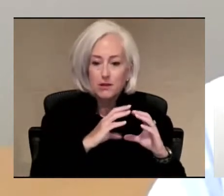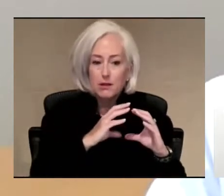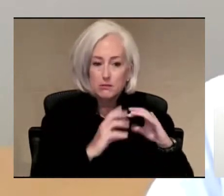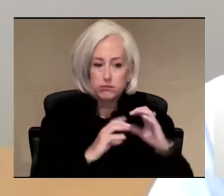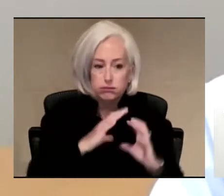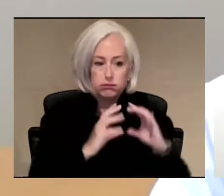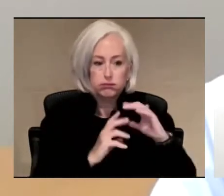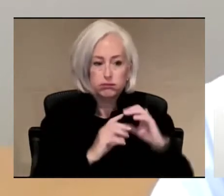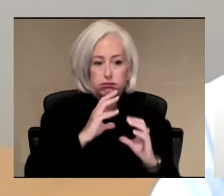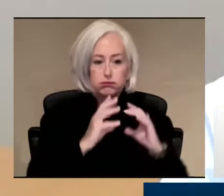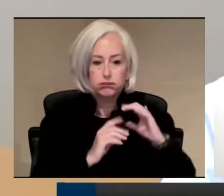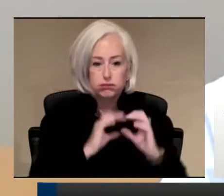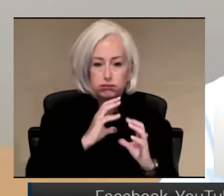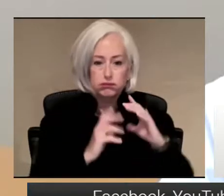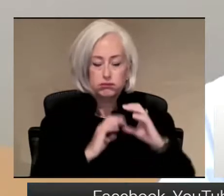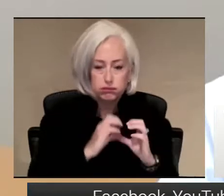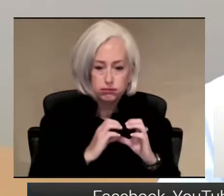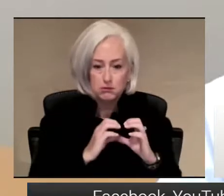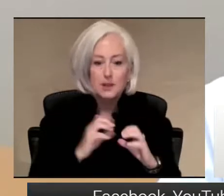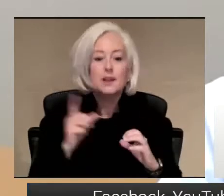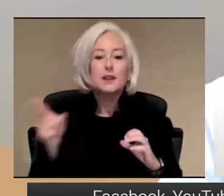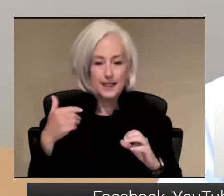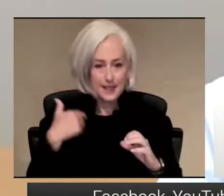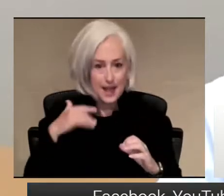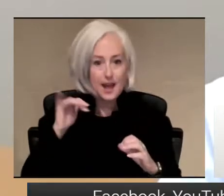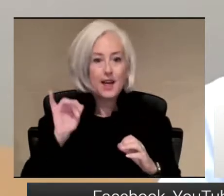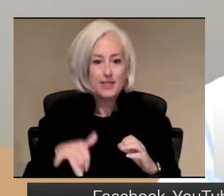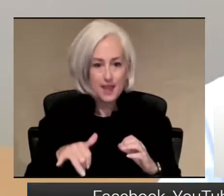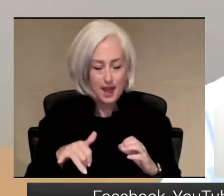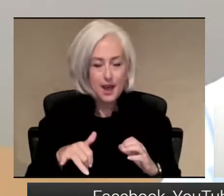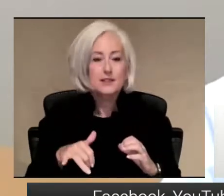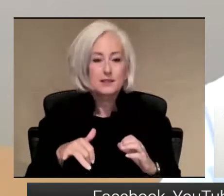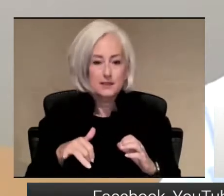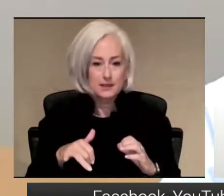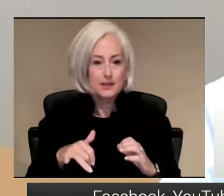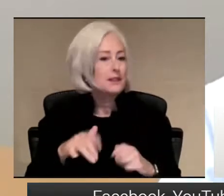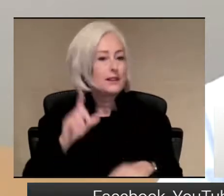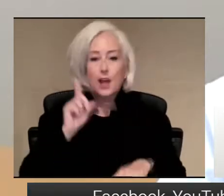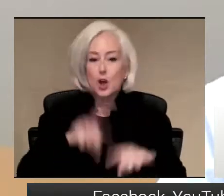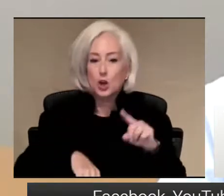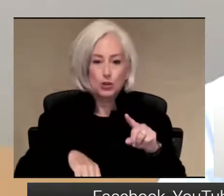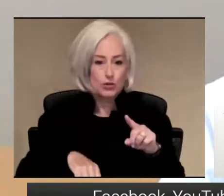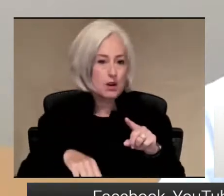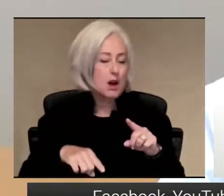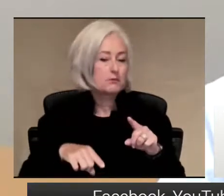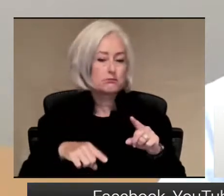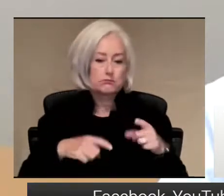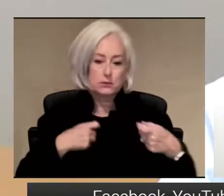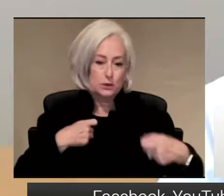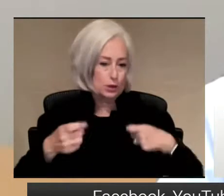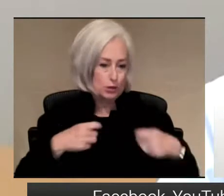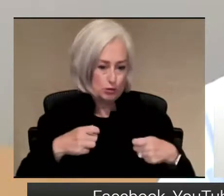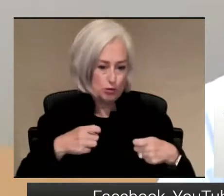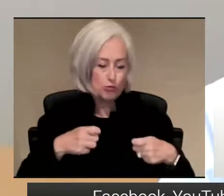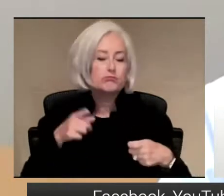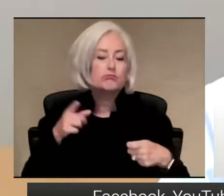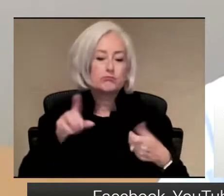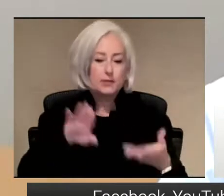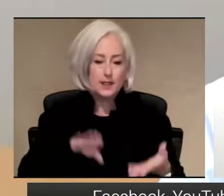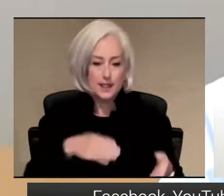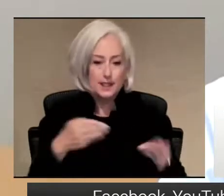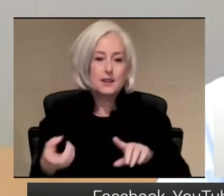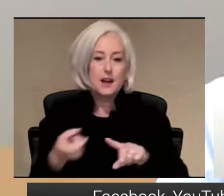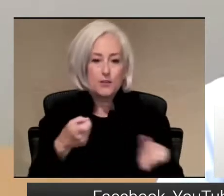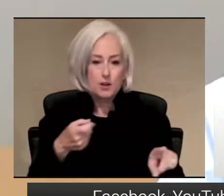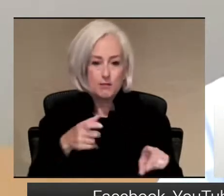had ventricular tachycardia, recurrent ventricular tachycardia that could not be fixed, and he died of the ventricular tachycardia